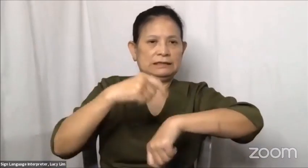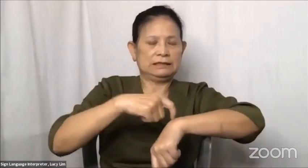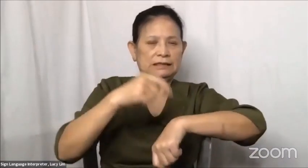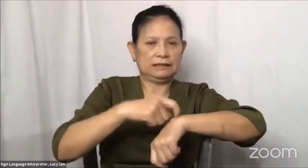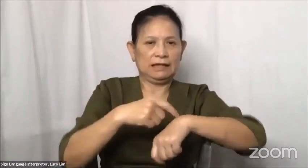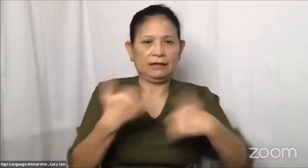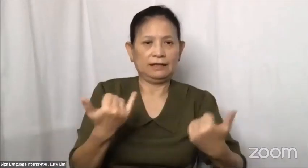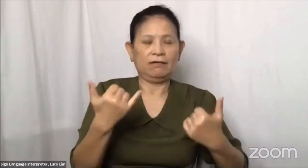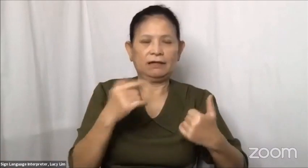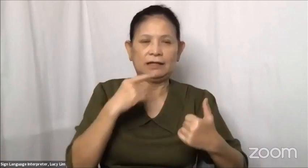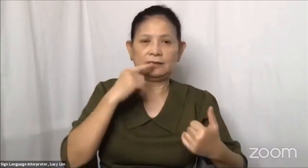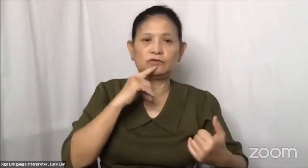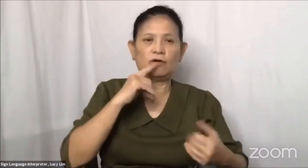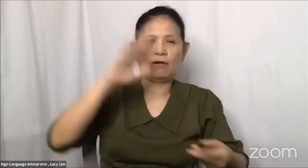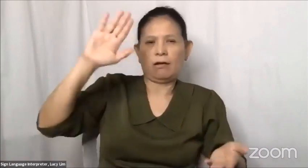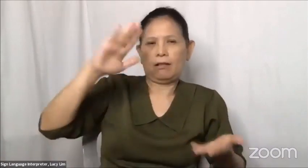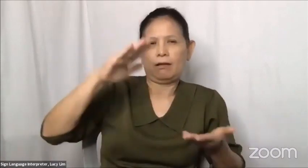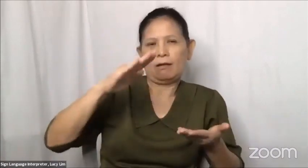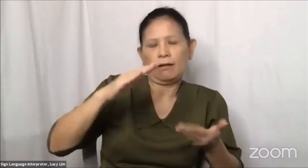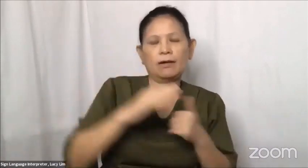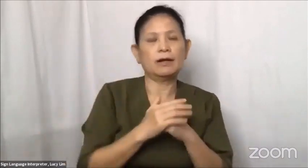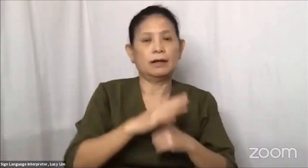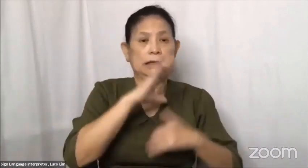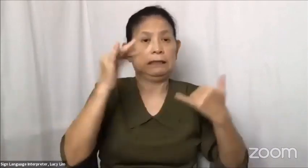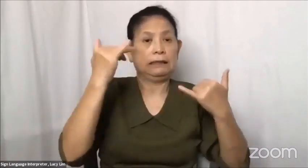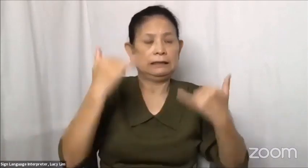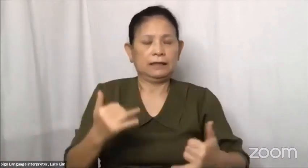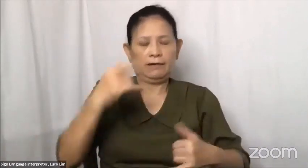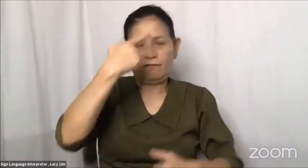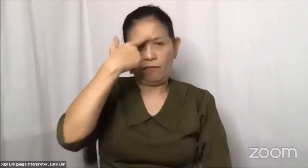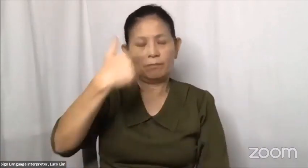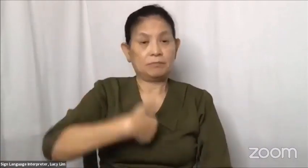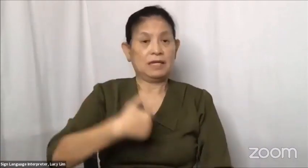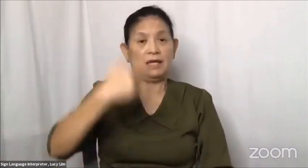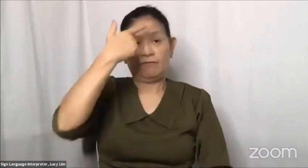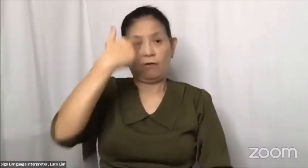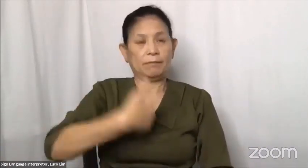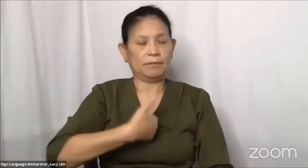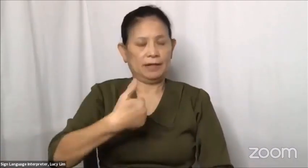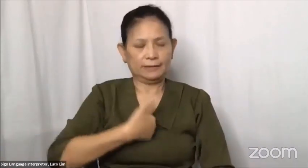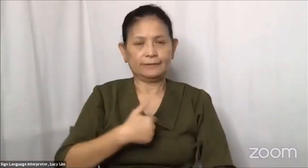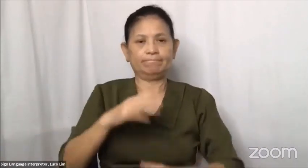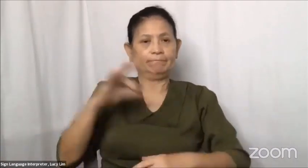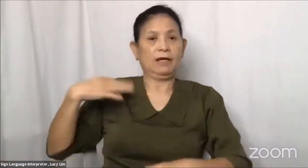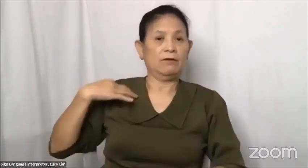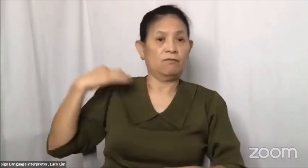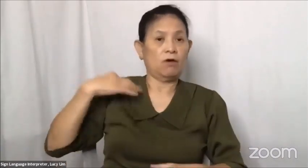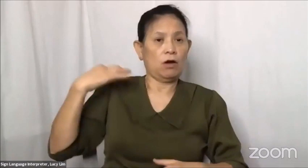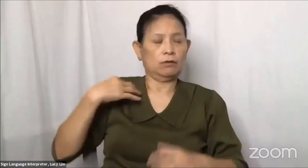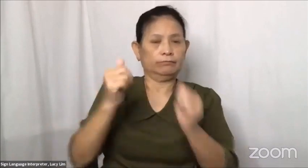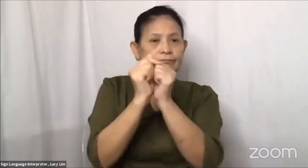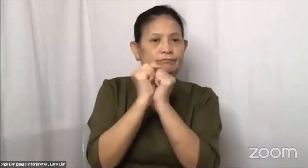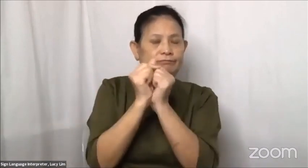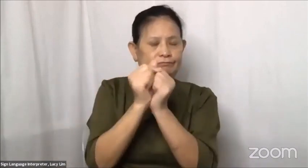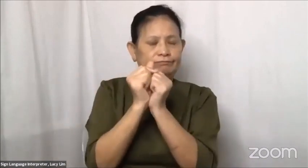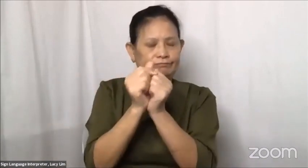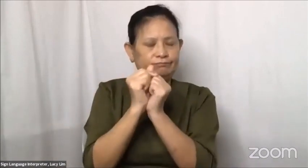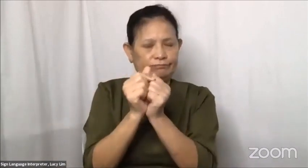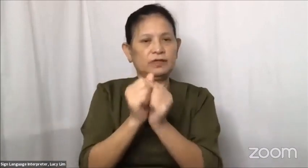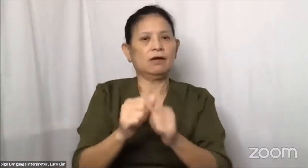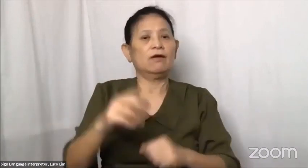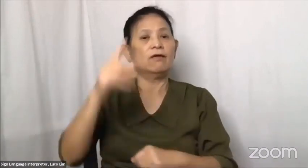very less. So this is how Me for Myself team and volunteers are working together promoting mental health.